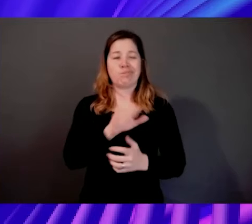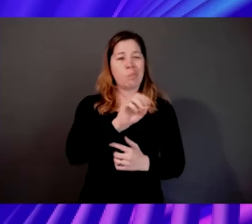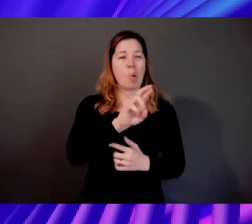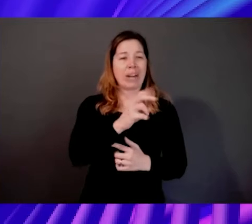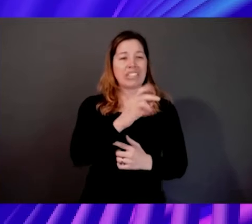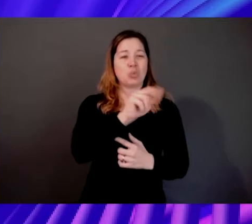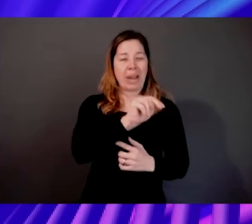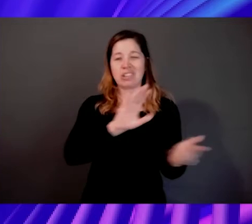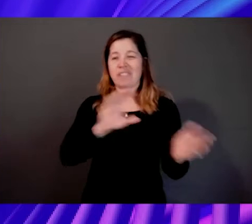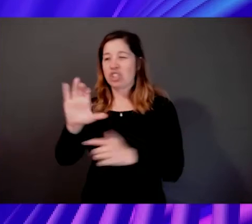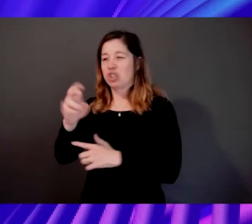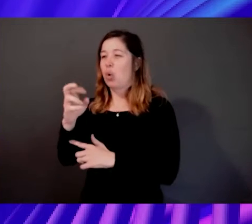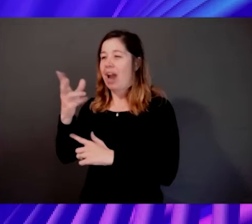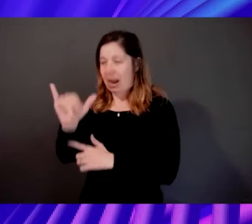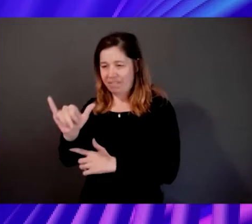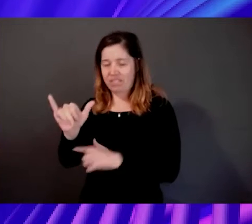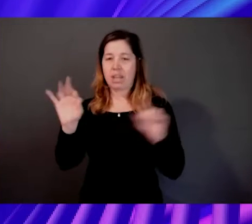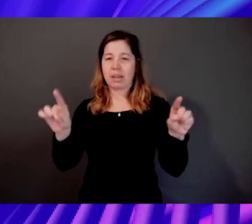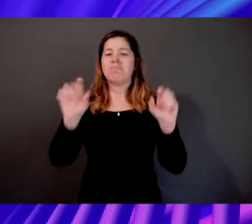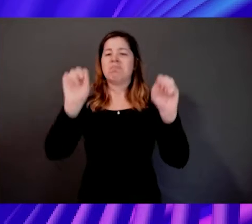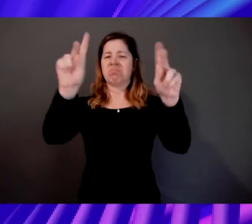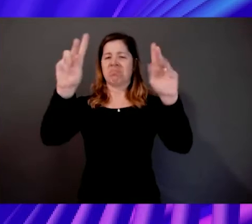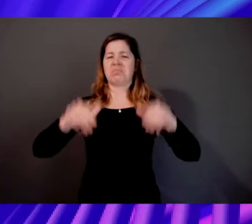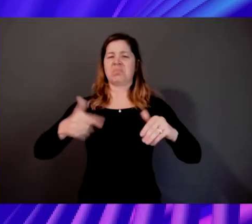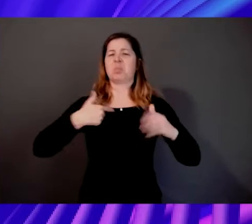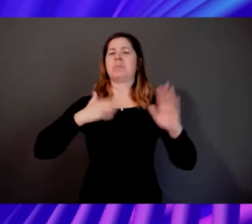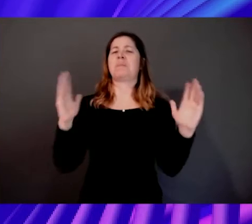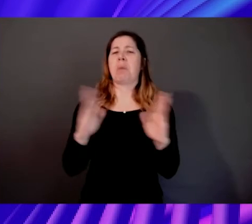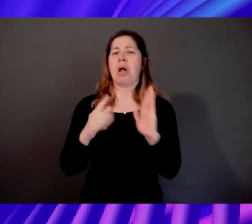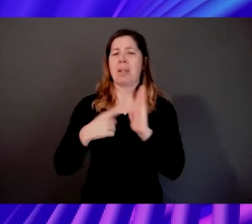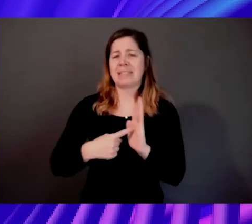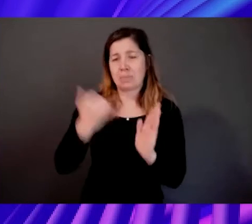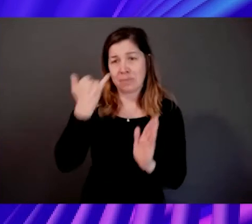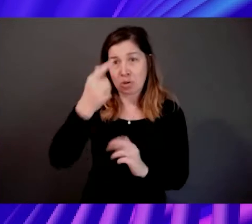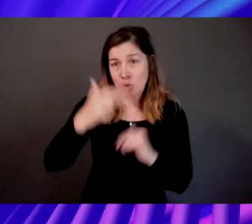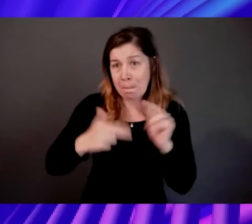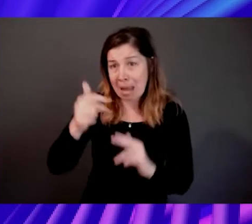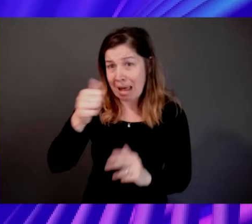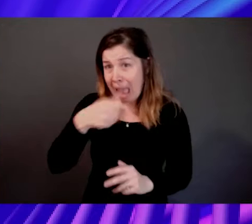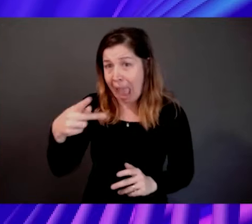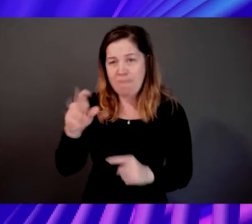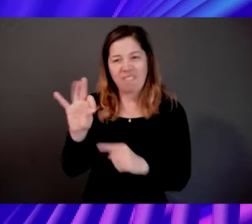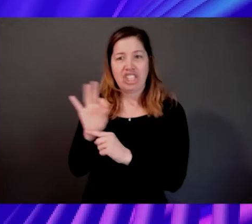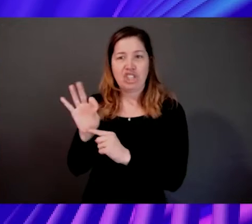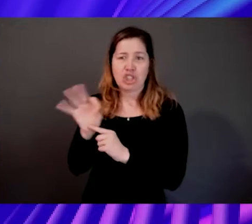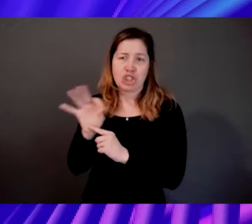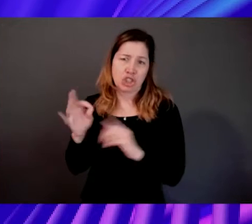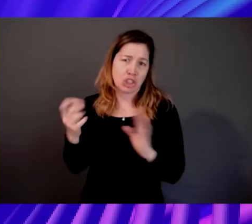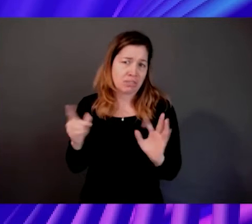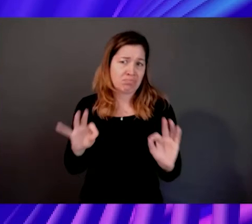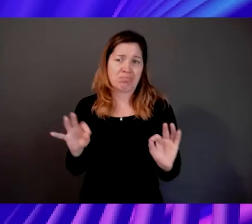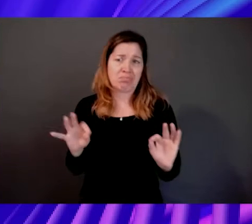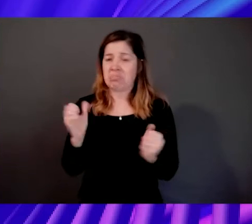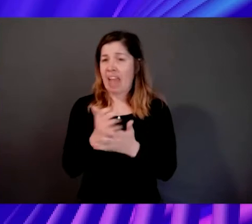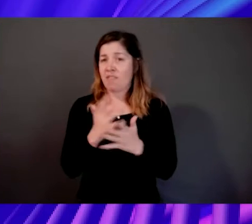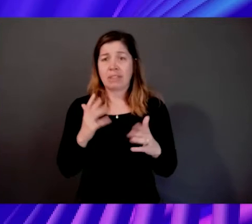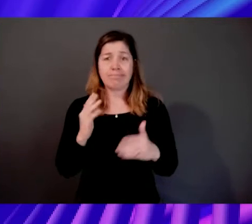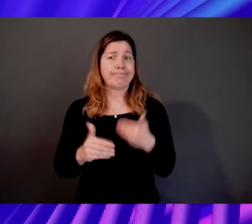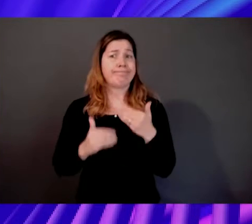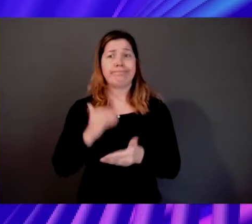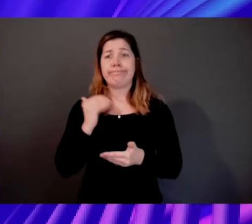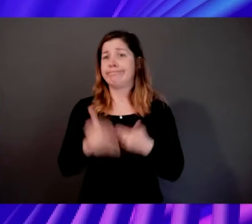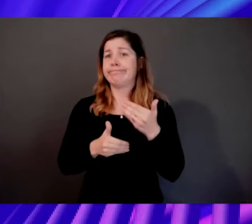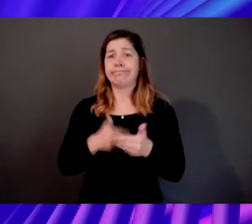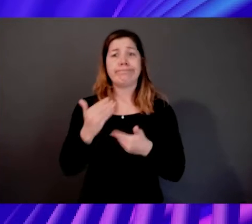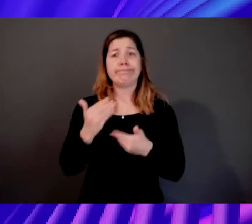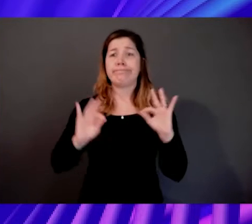for example, right? So you have like a couple of features that you built into the application, and everything is fine and dandy. And suddenly